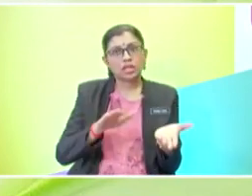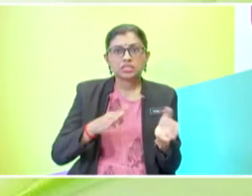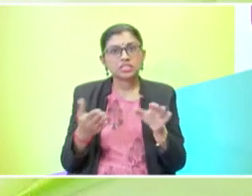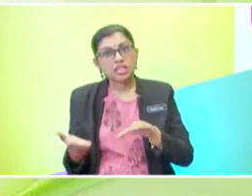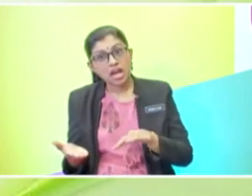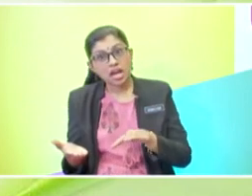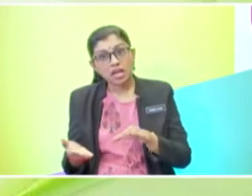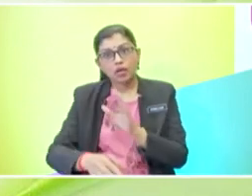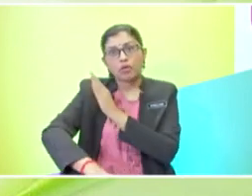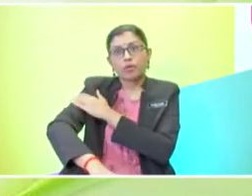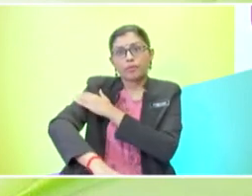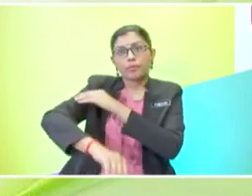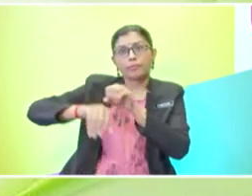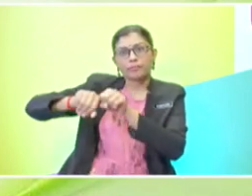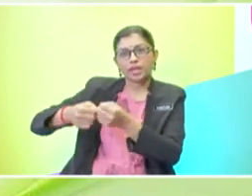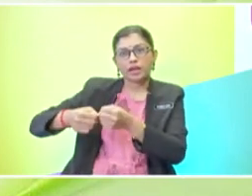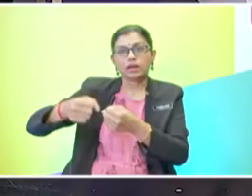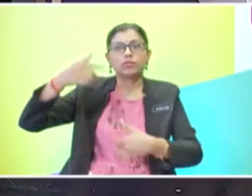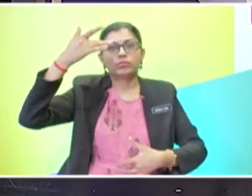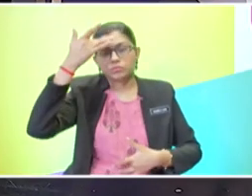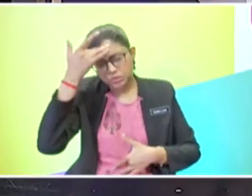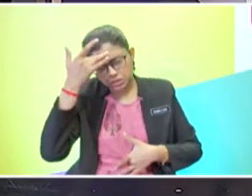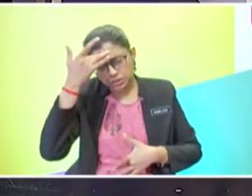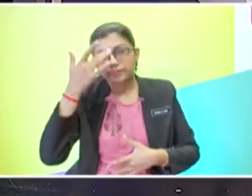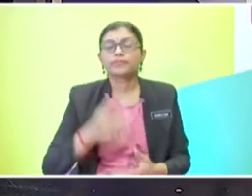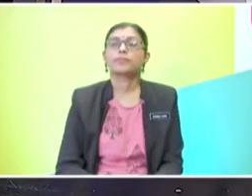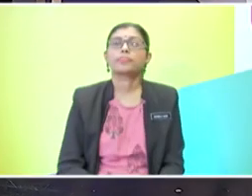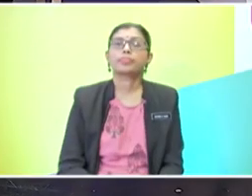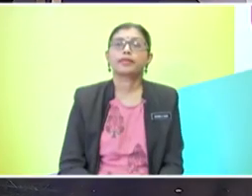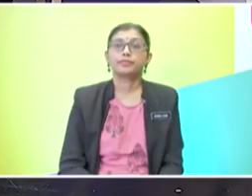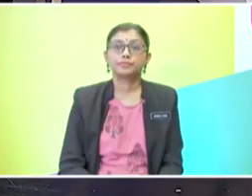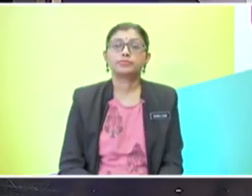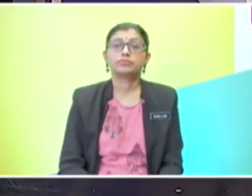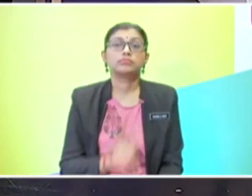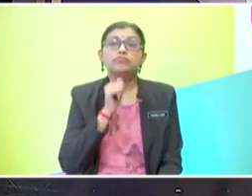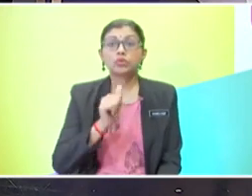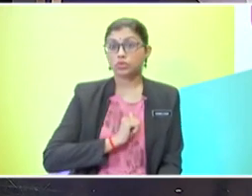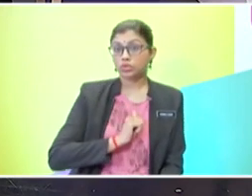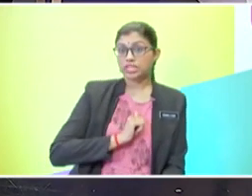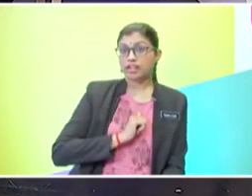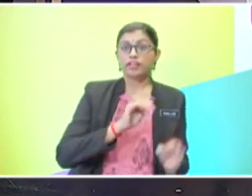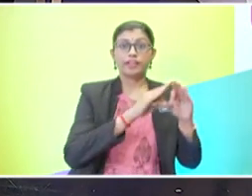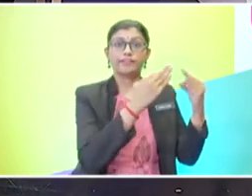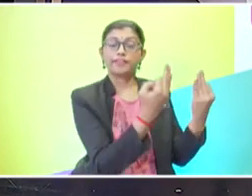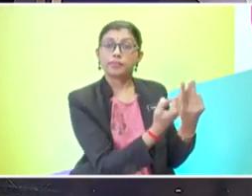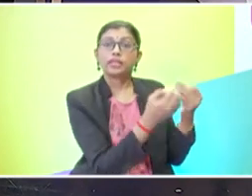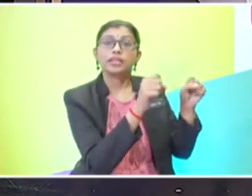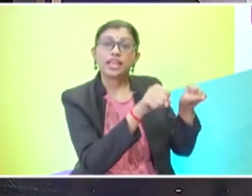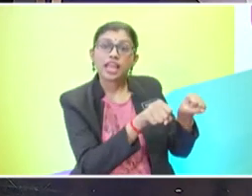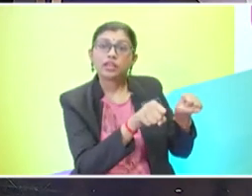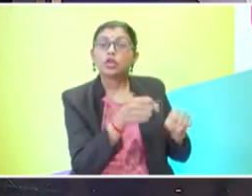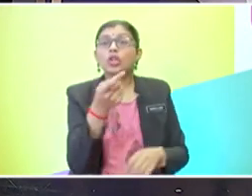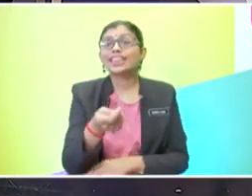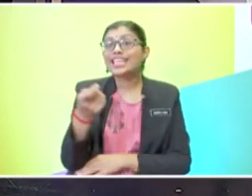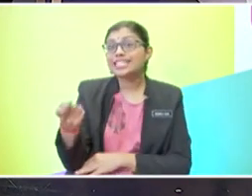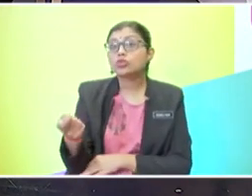incident, accidents. Like sickness, okay? Yes. Or not only for the personal, but also for the family and their belongings. That means their